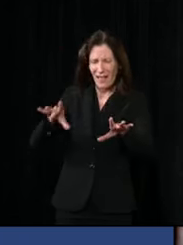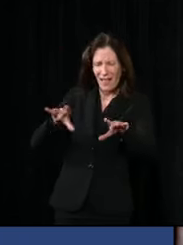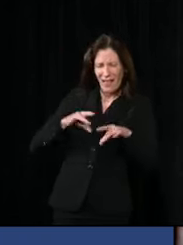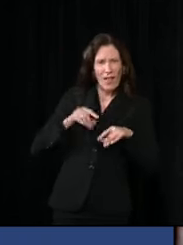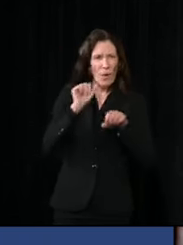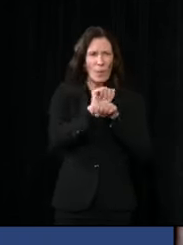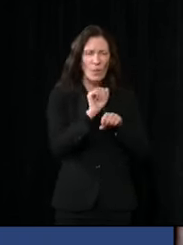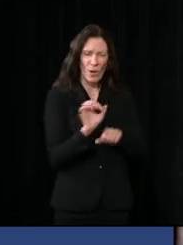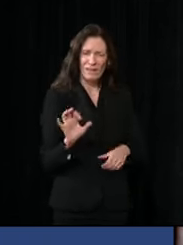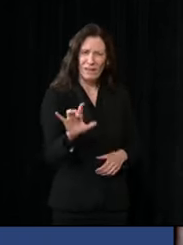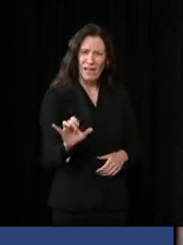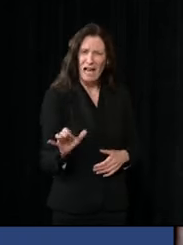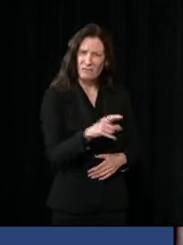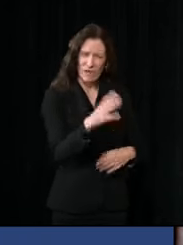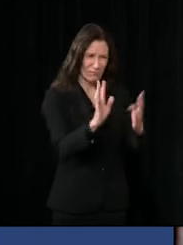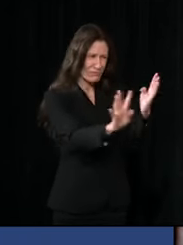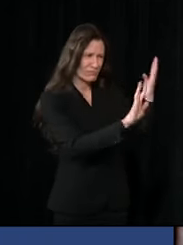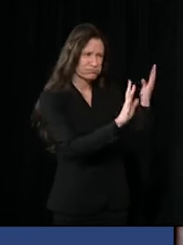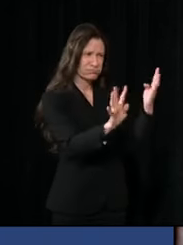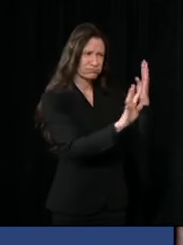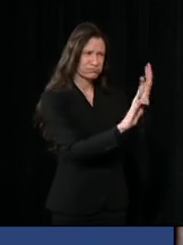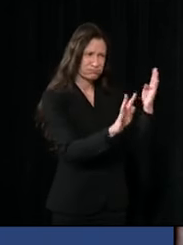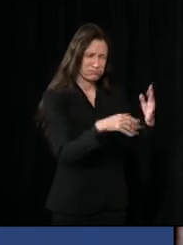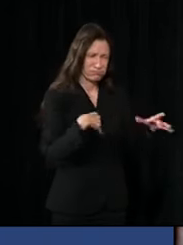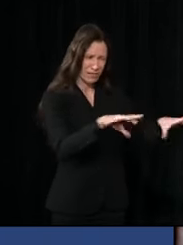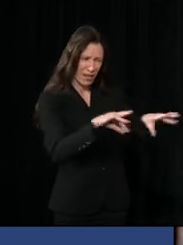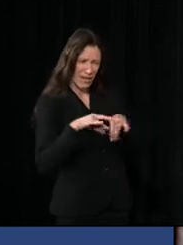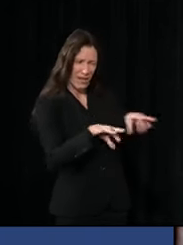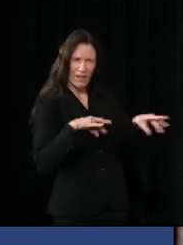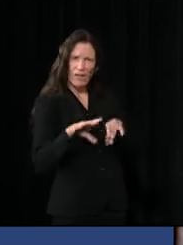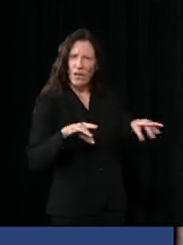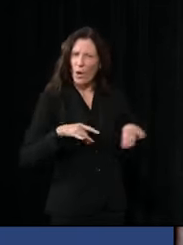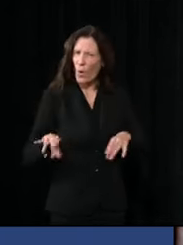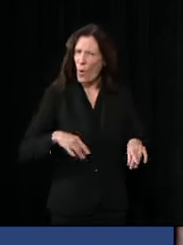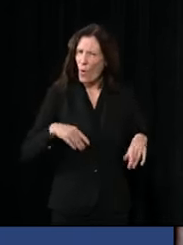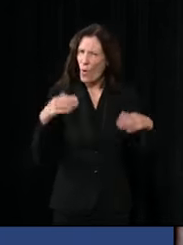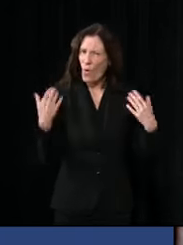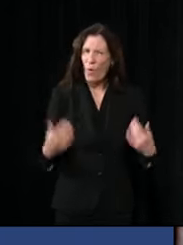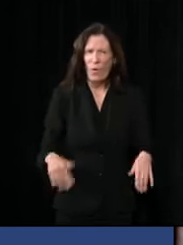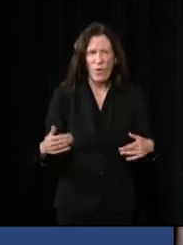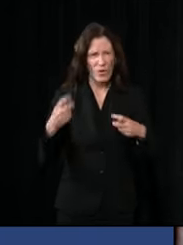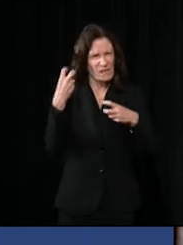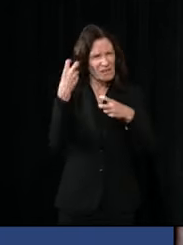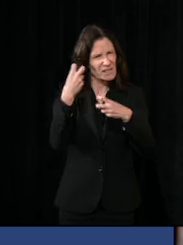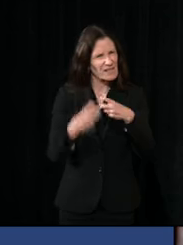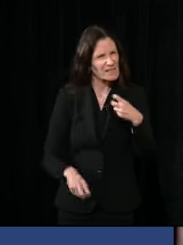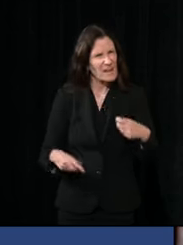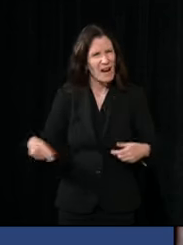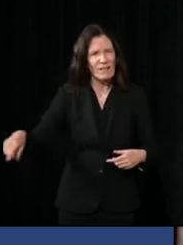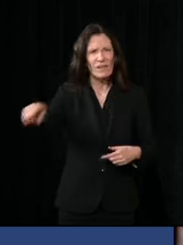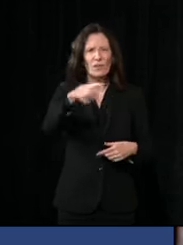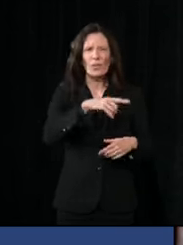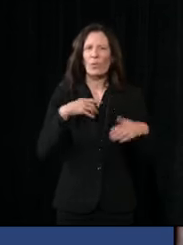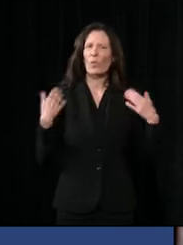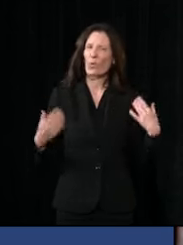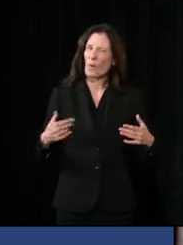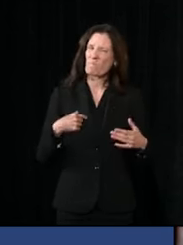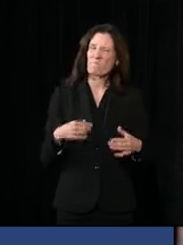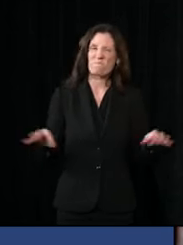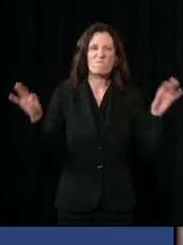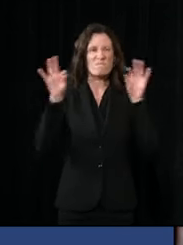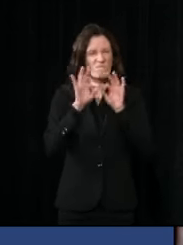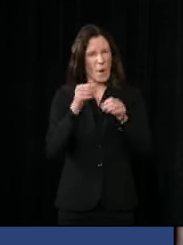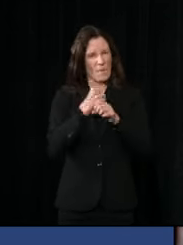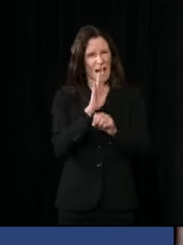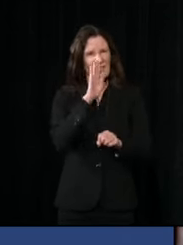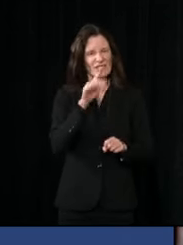are to our way of life. They've put their health on the line to make sure we have essential supplies. And while they